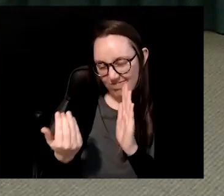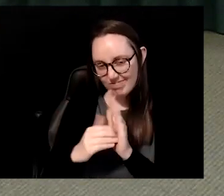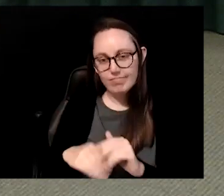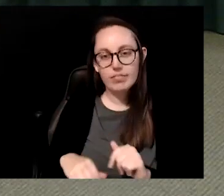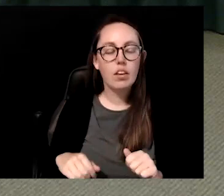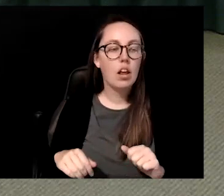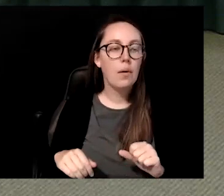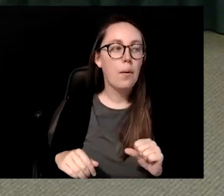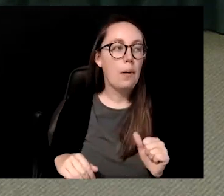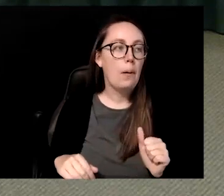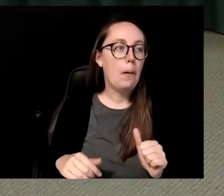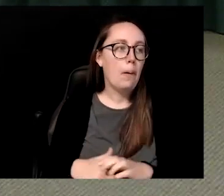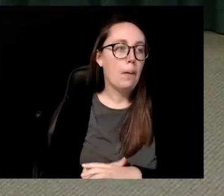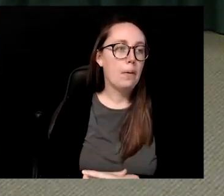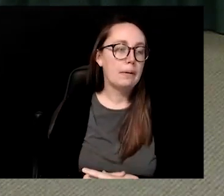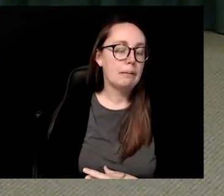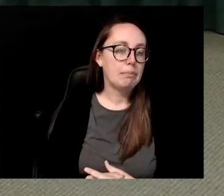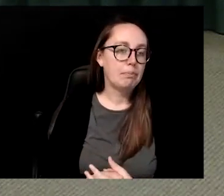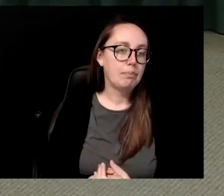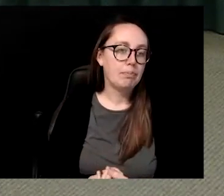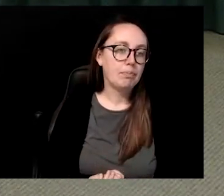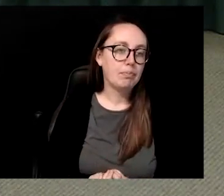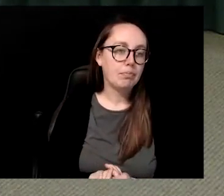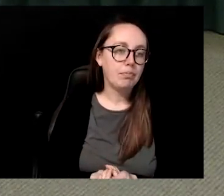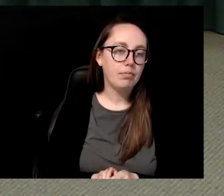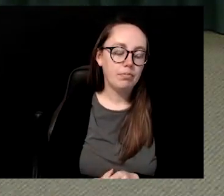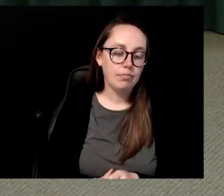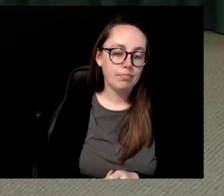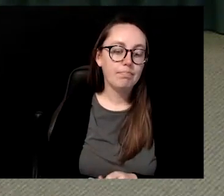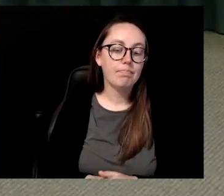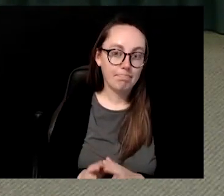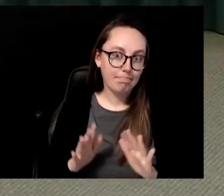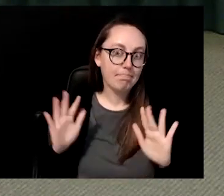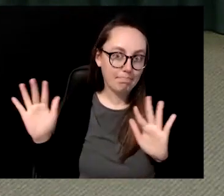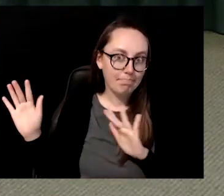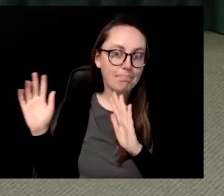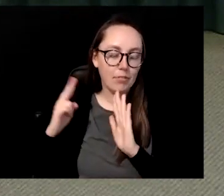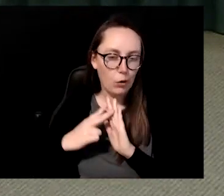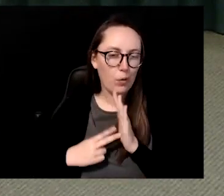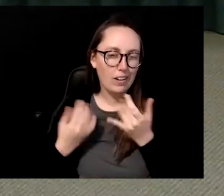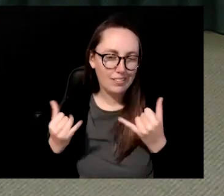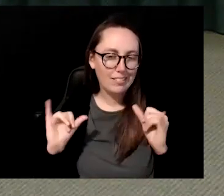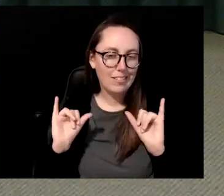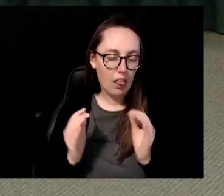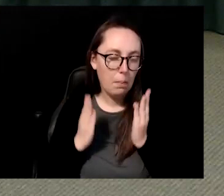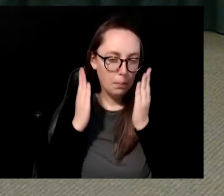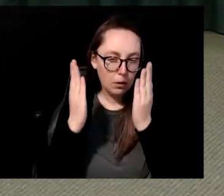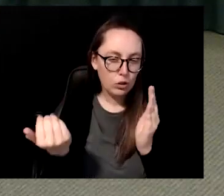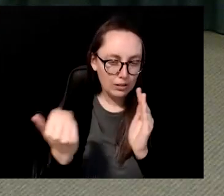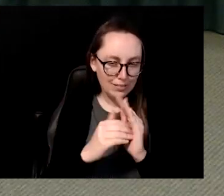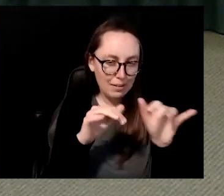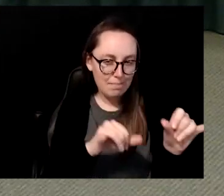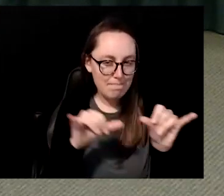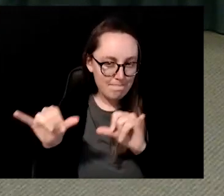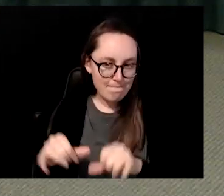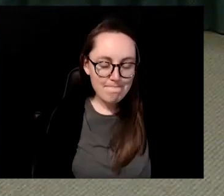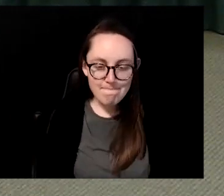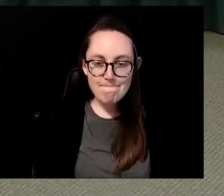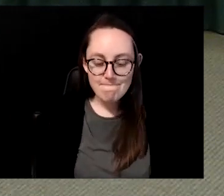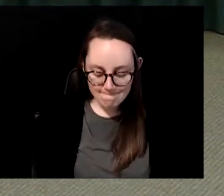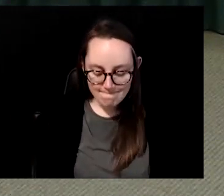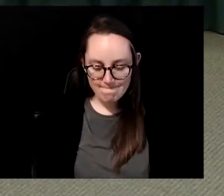Contracting EMS services to an external party or developing a full Municipal Fire EMS capability for select board consideration by September